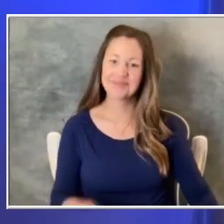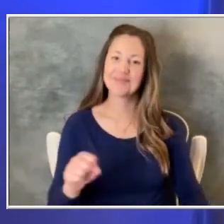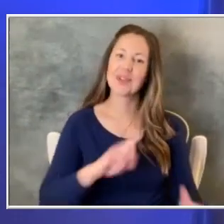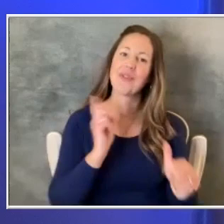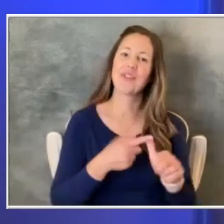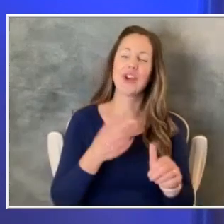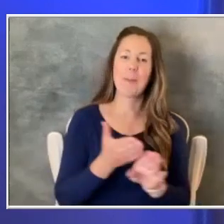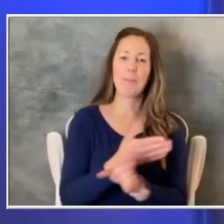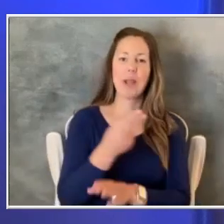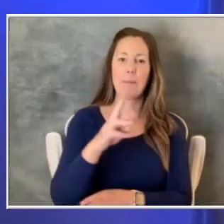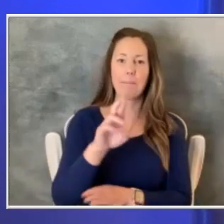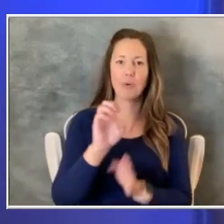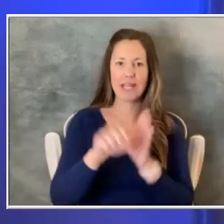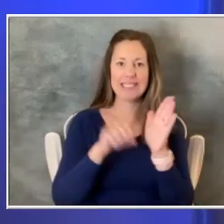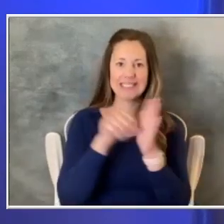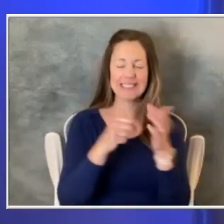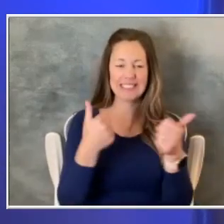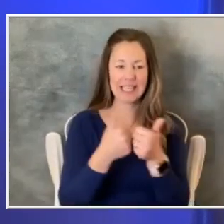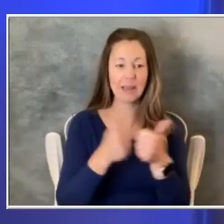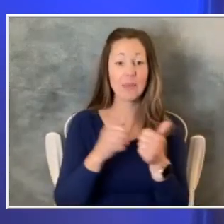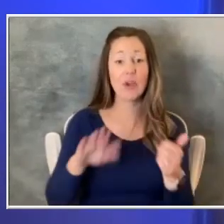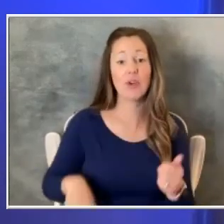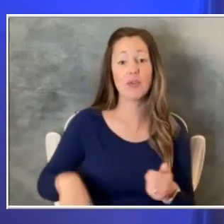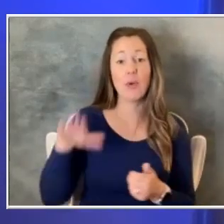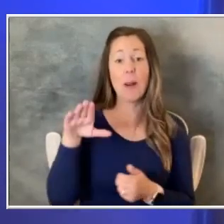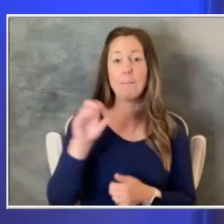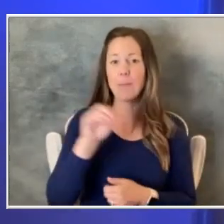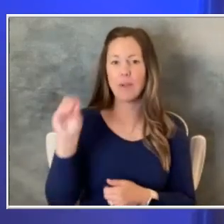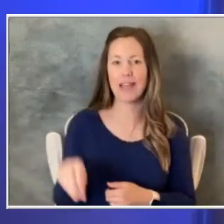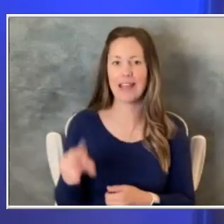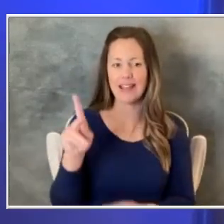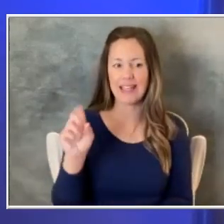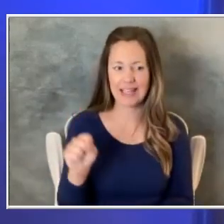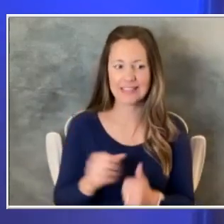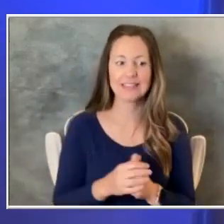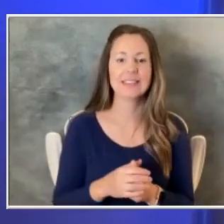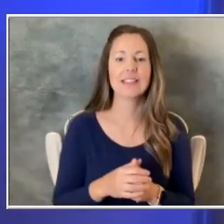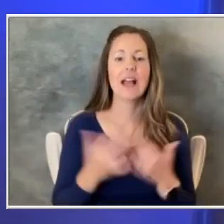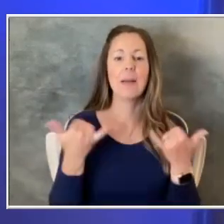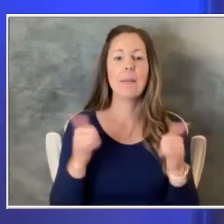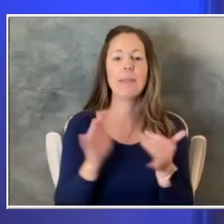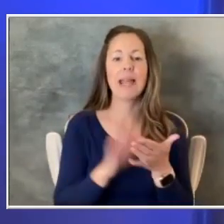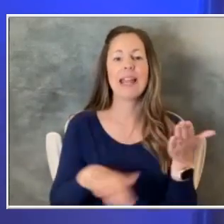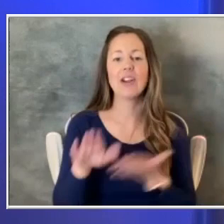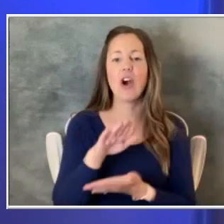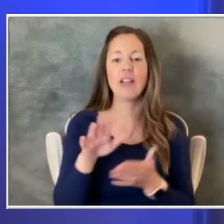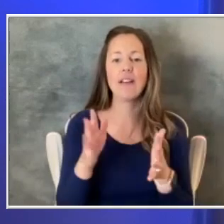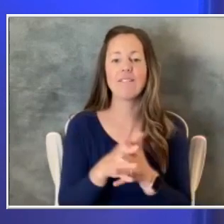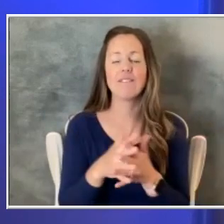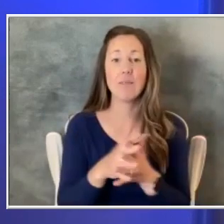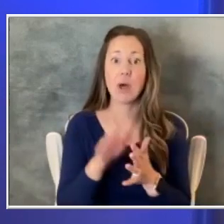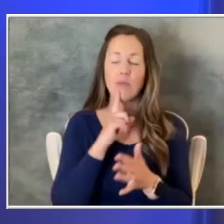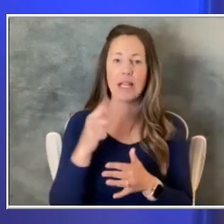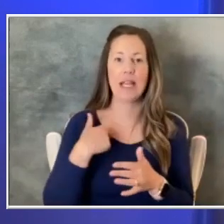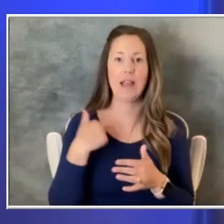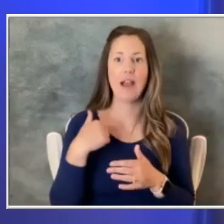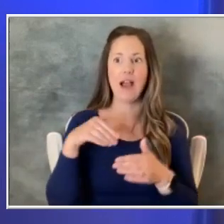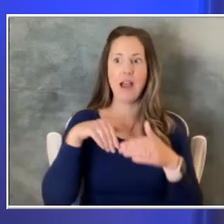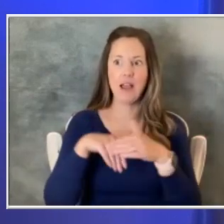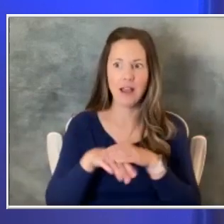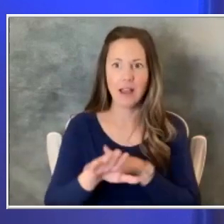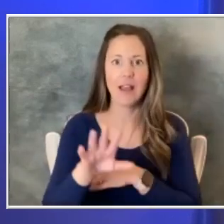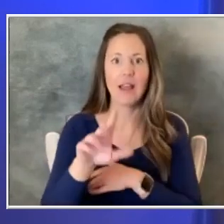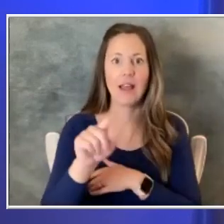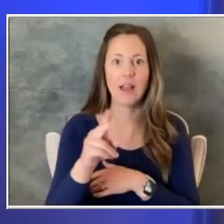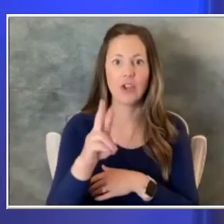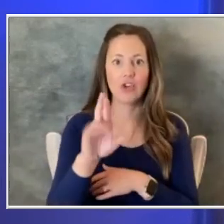And growing up in Kansas City, I grew up in Olathe, Kansas, played college football at Washburn, and walking on that field, on the turf, and just